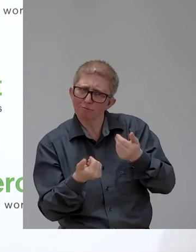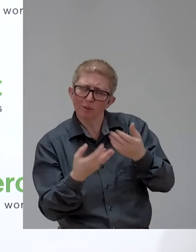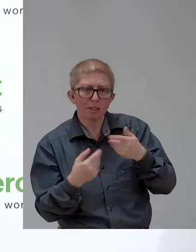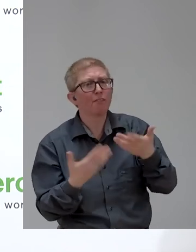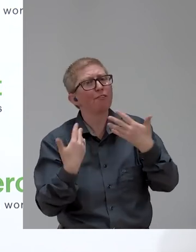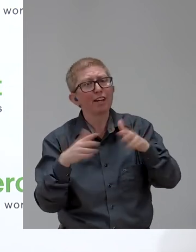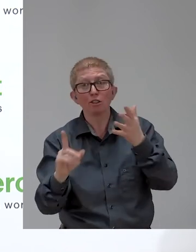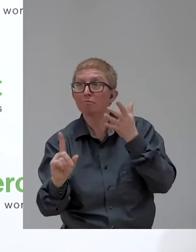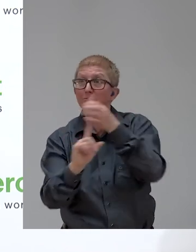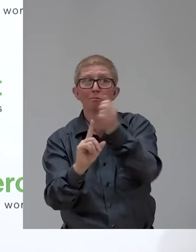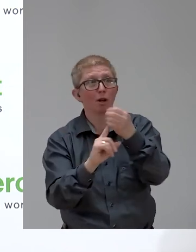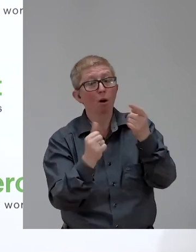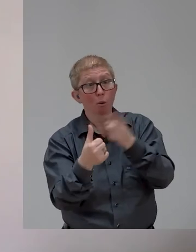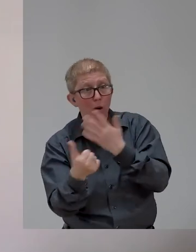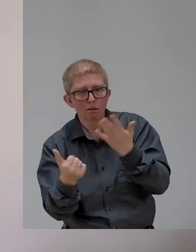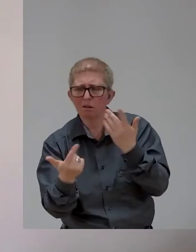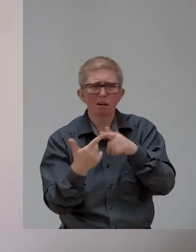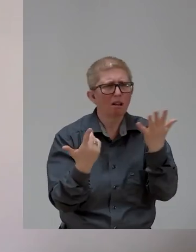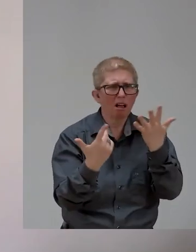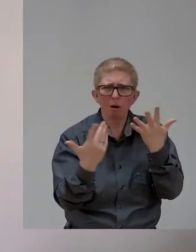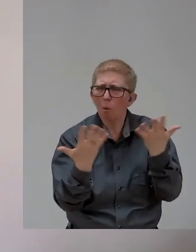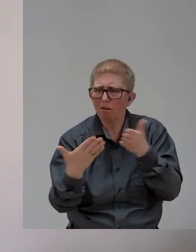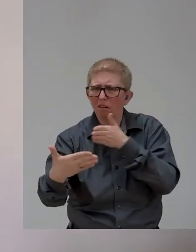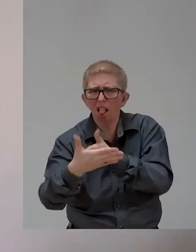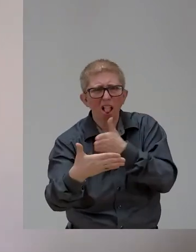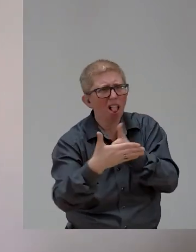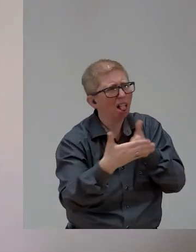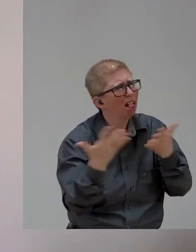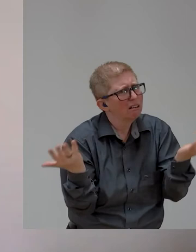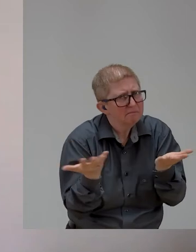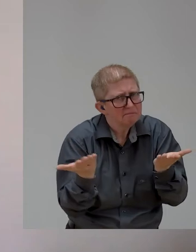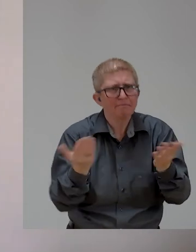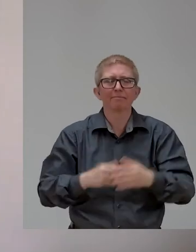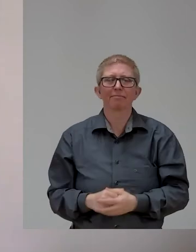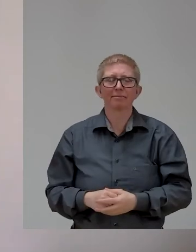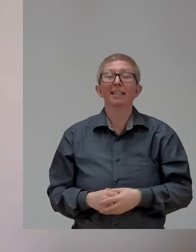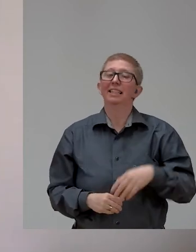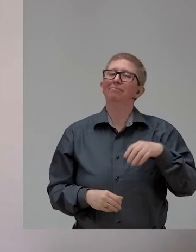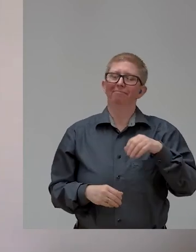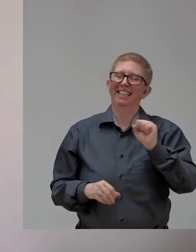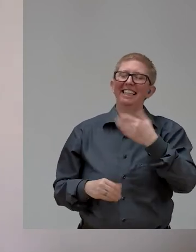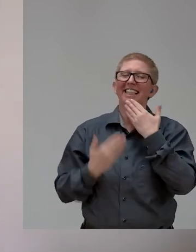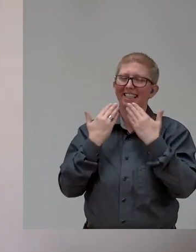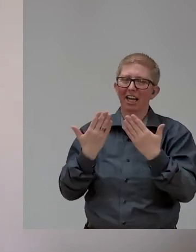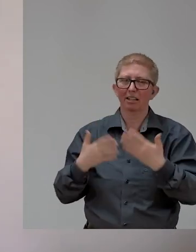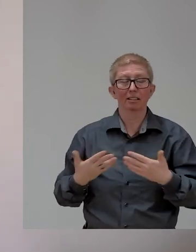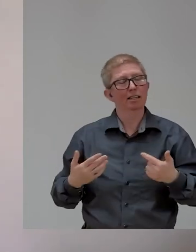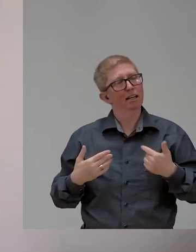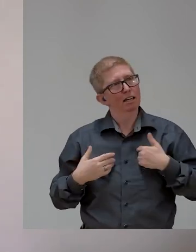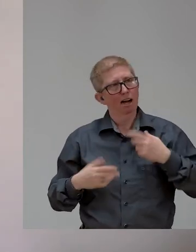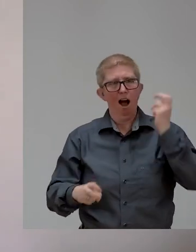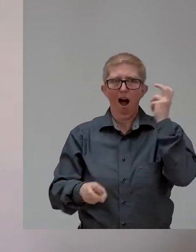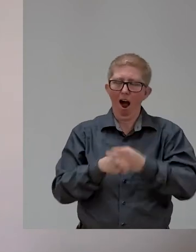there? Yeah, okay. Thanks, Loic. I think one of the biggest challenges for